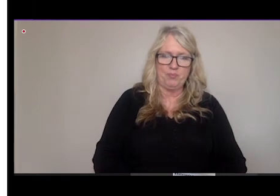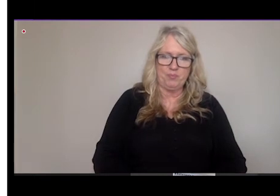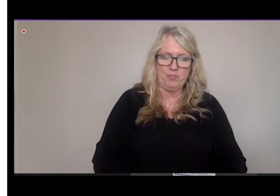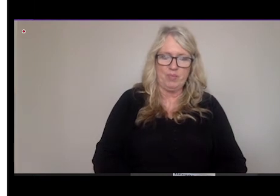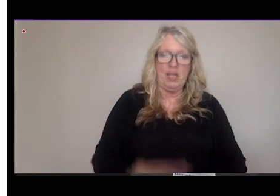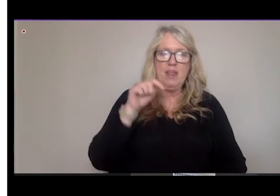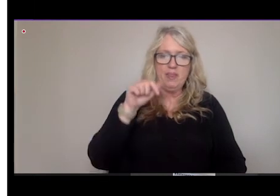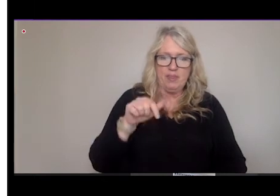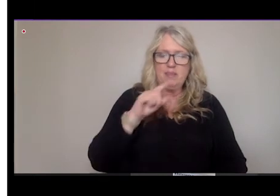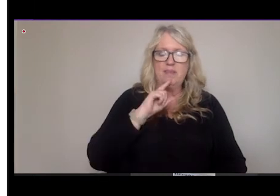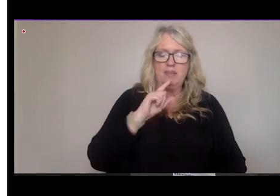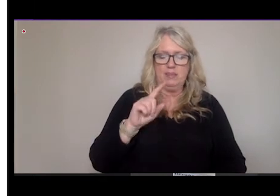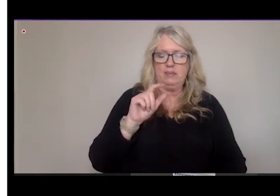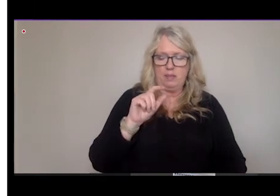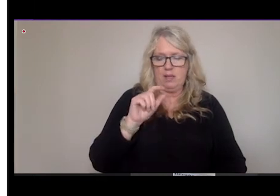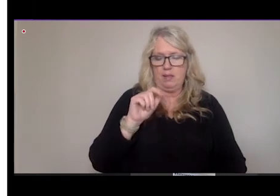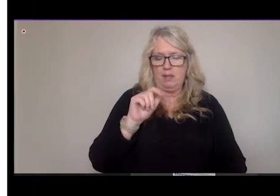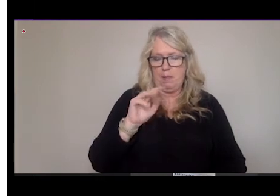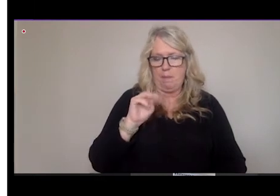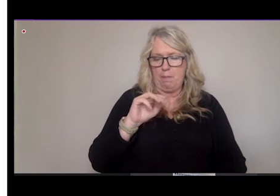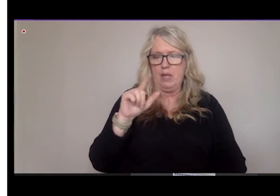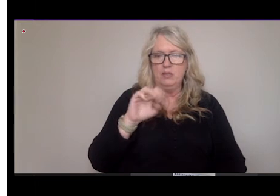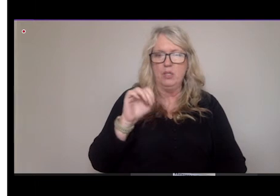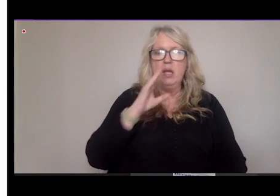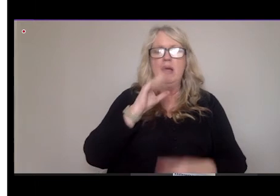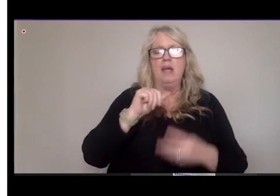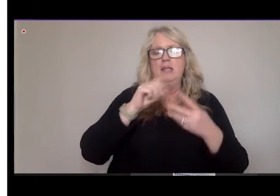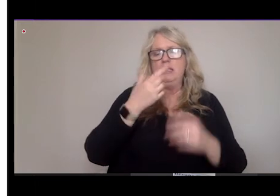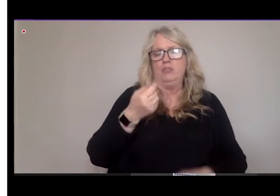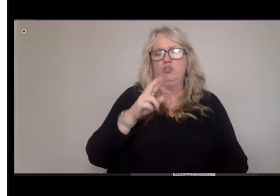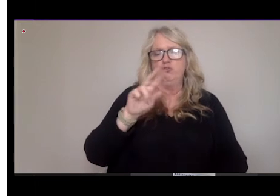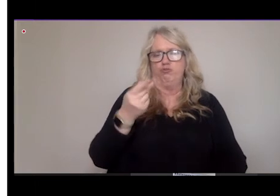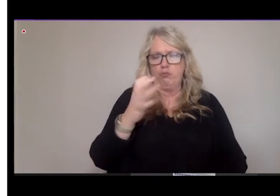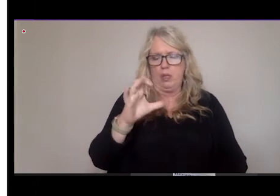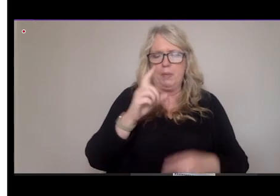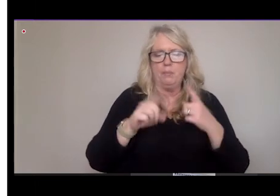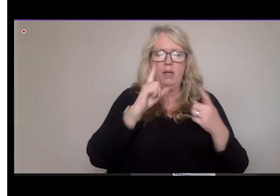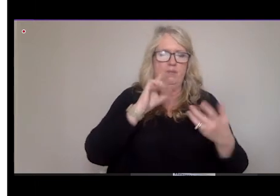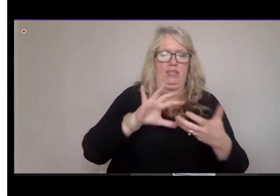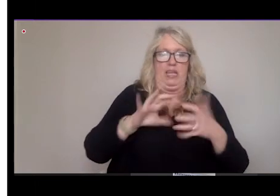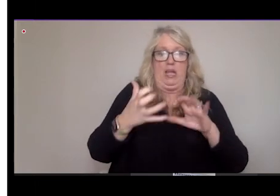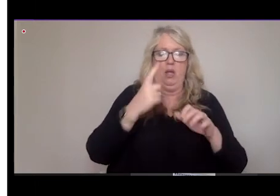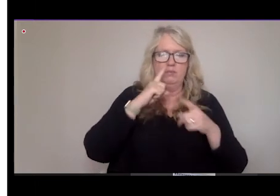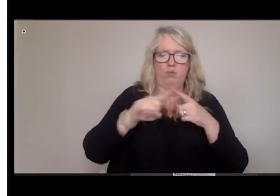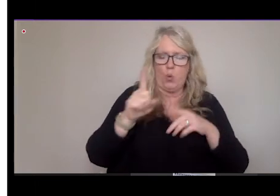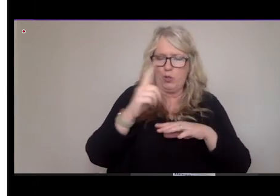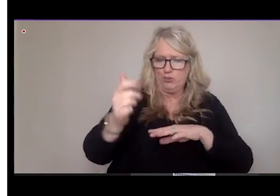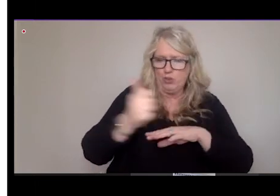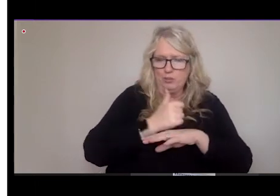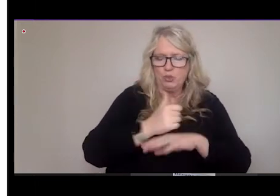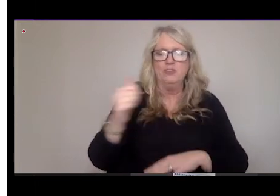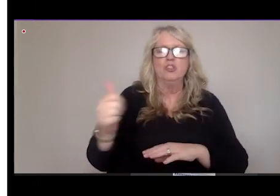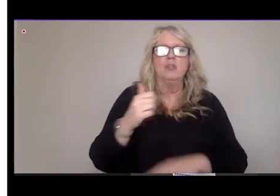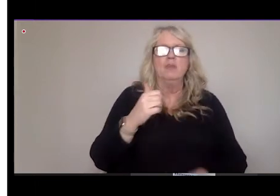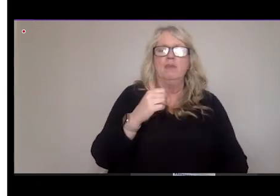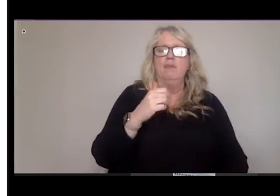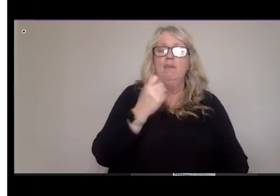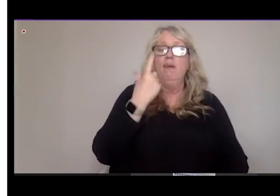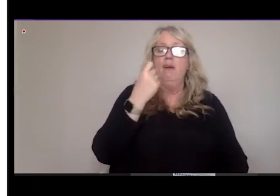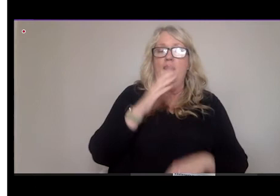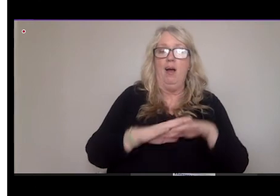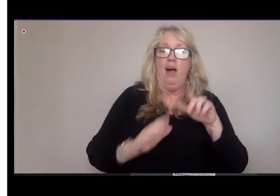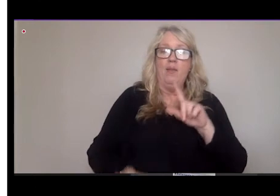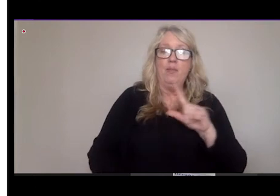So this is a maze. It's a graphic that we call the chaos of transportation. And what